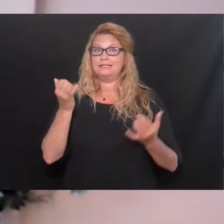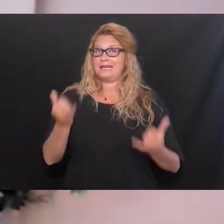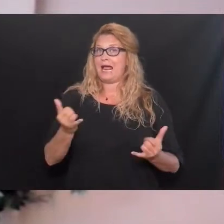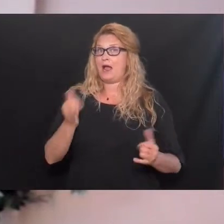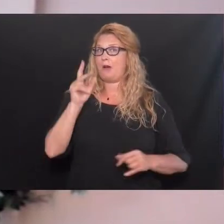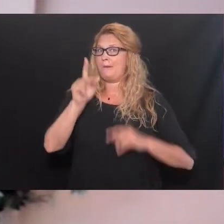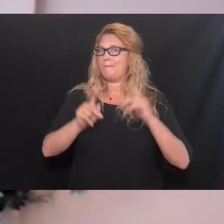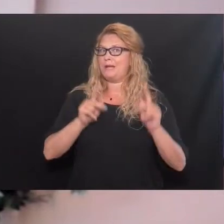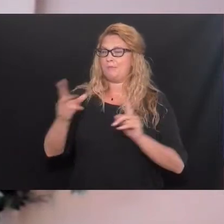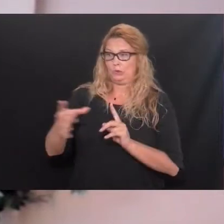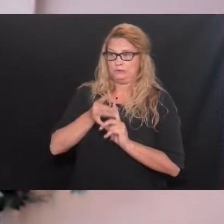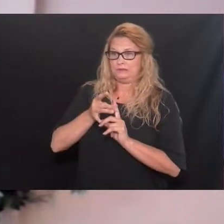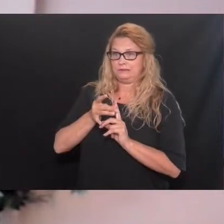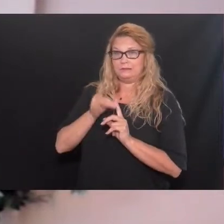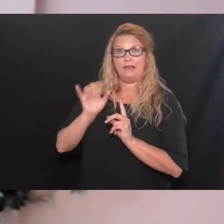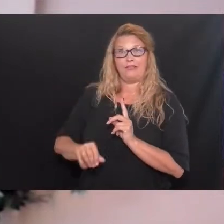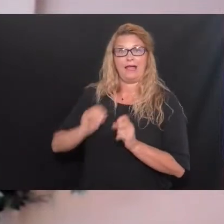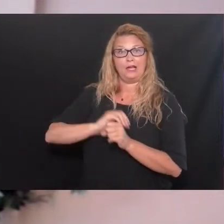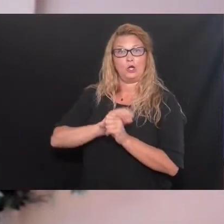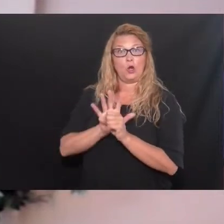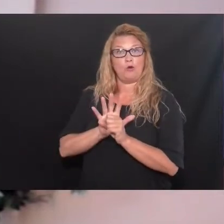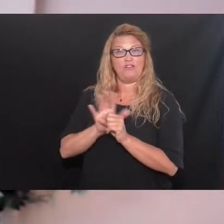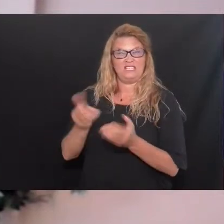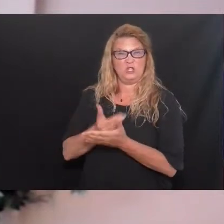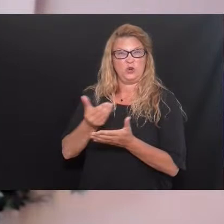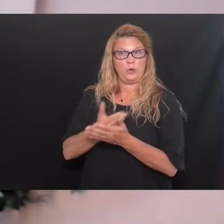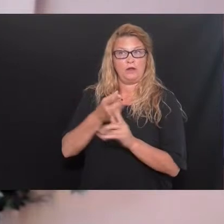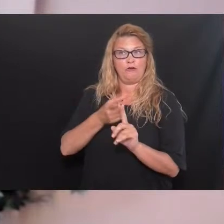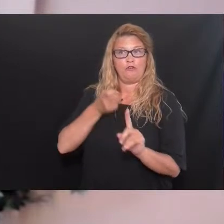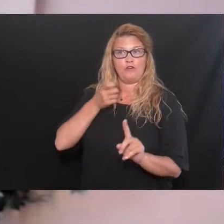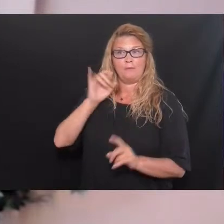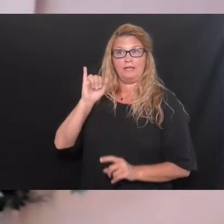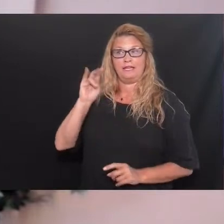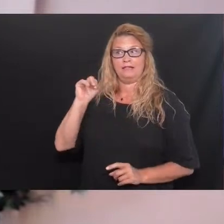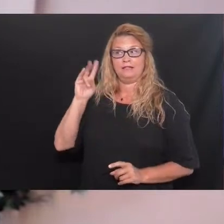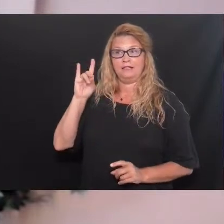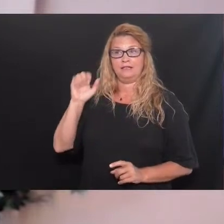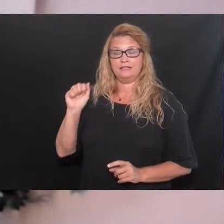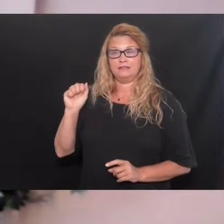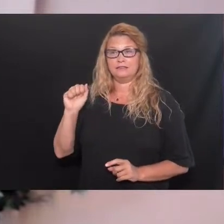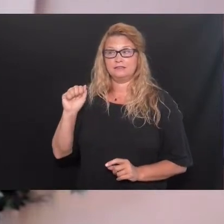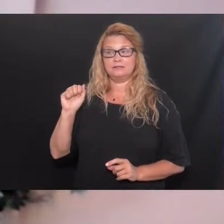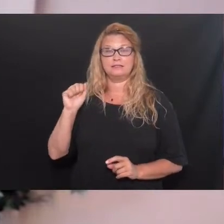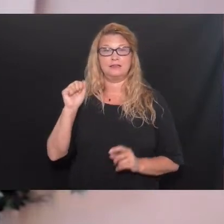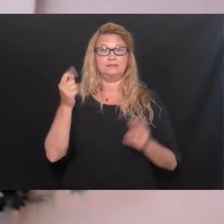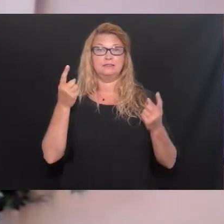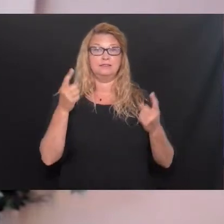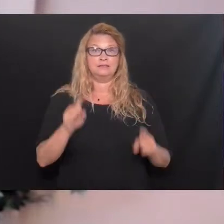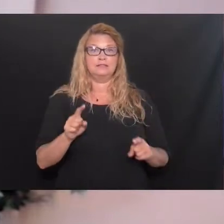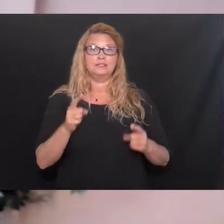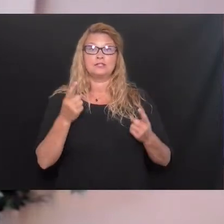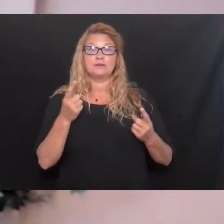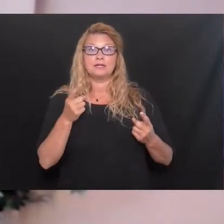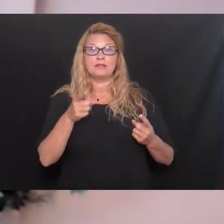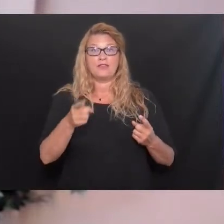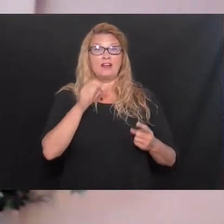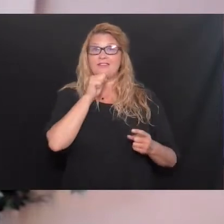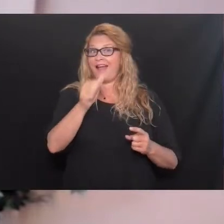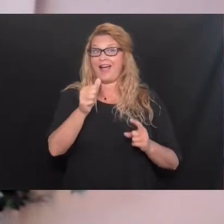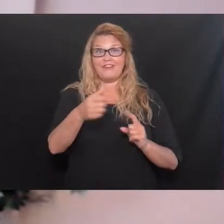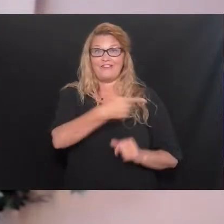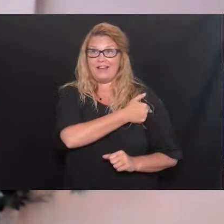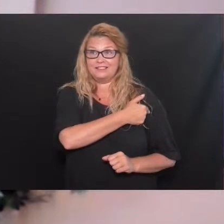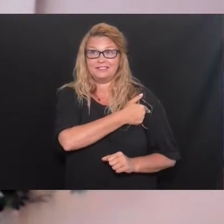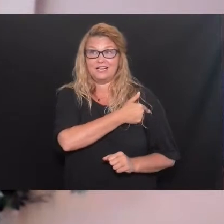with this new form of COVID-19 that came from India, the Delta variant, they are people that are unvaccinated. And